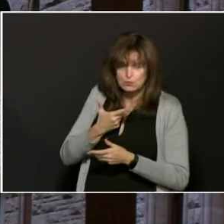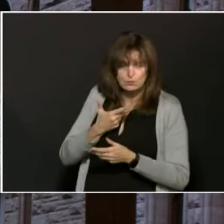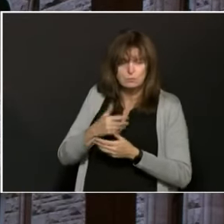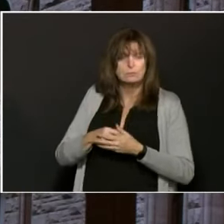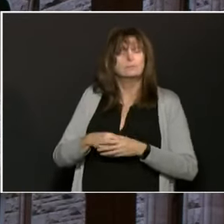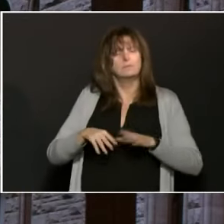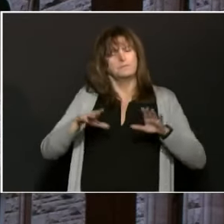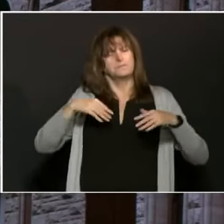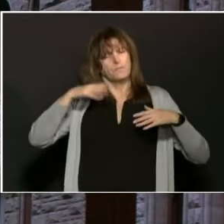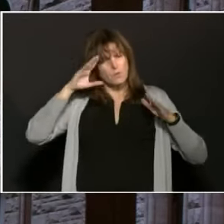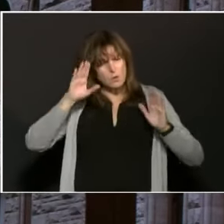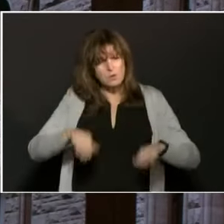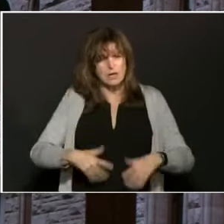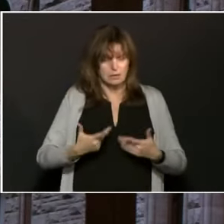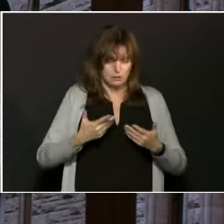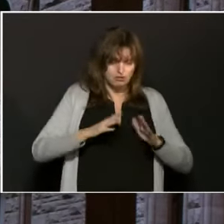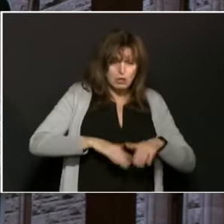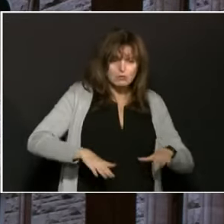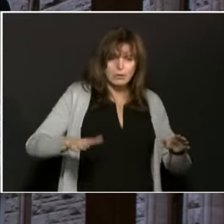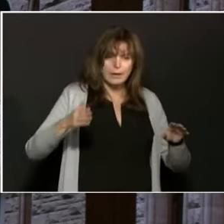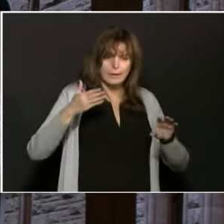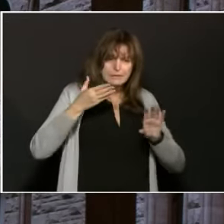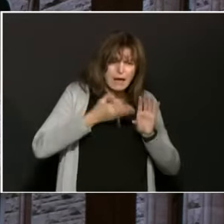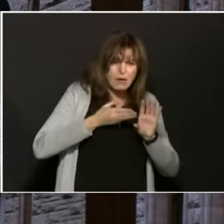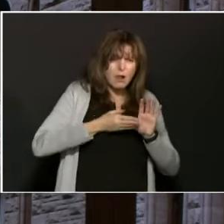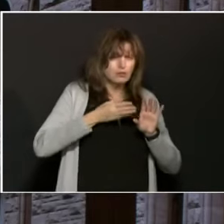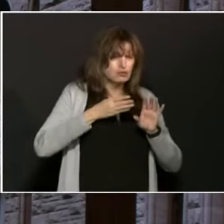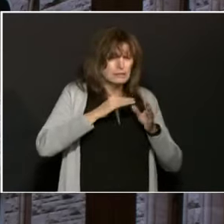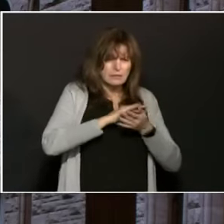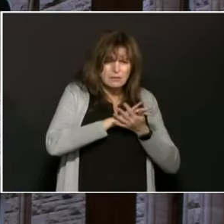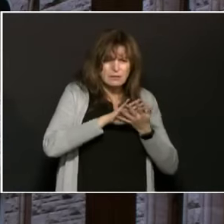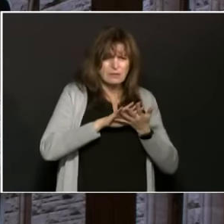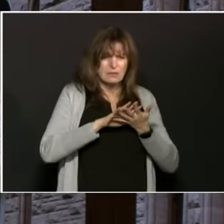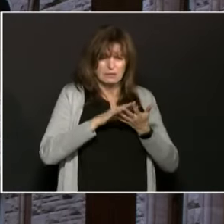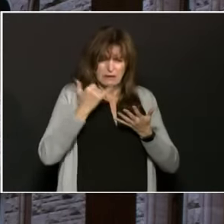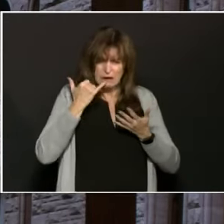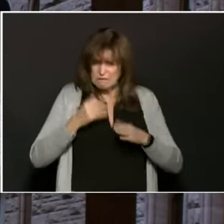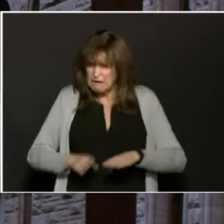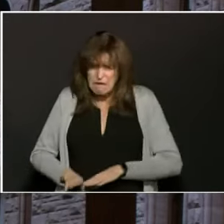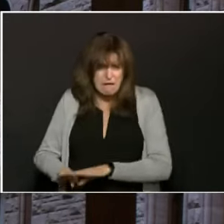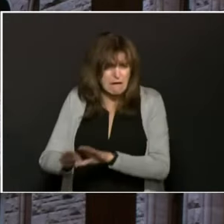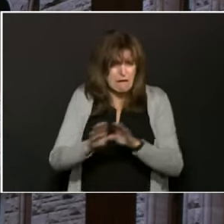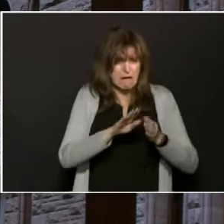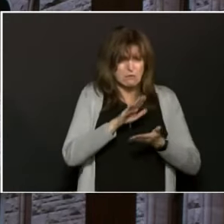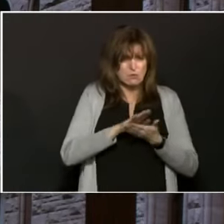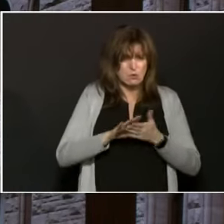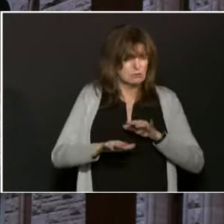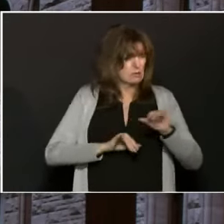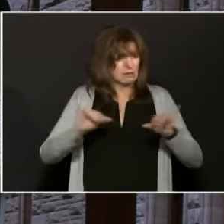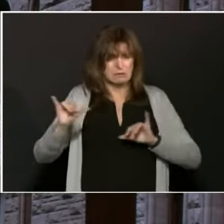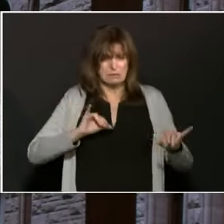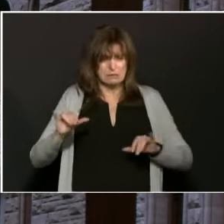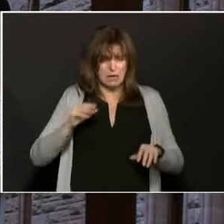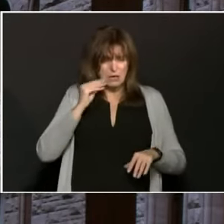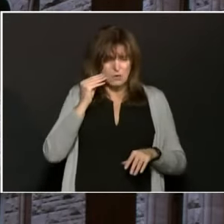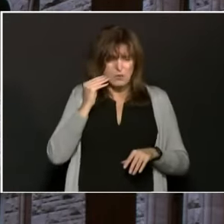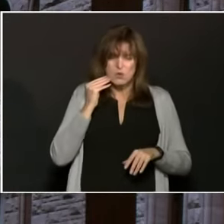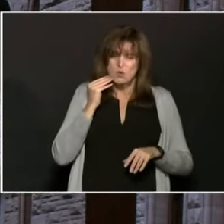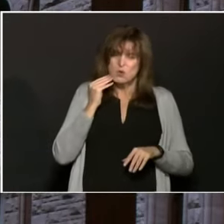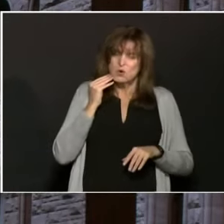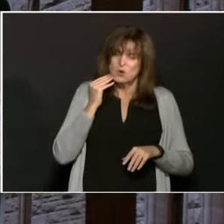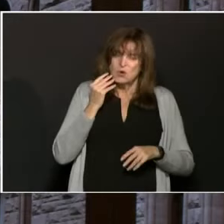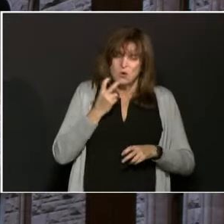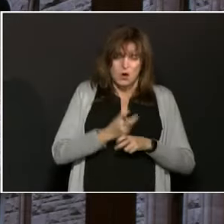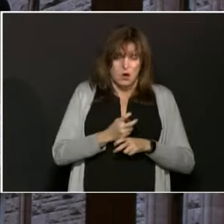cetera, is the impact of that prolonged absence of school attendance is a measure we have to deal with, and we want to make sure we do